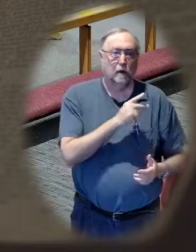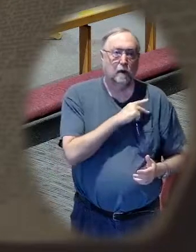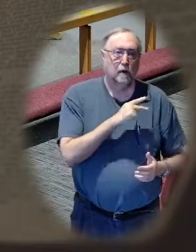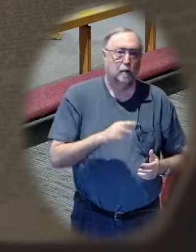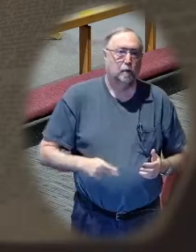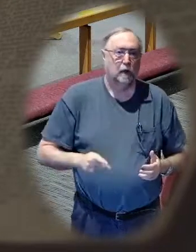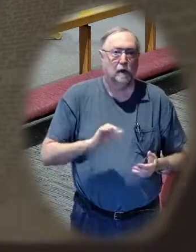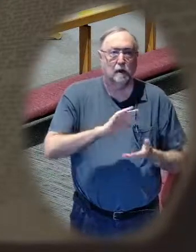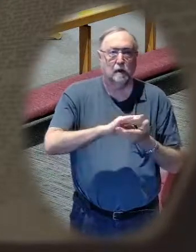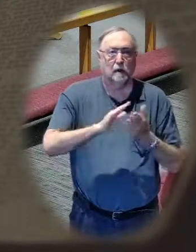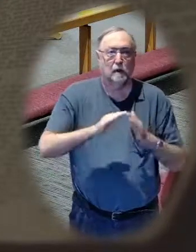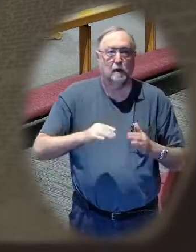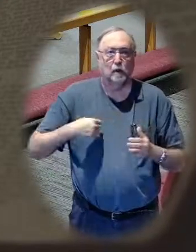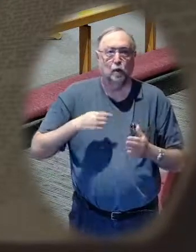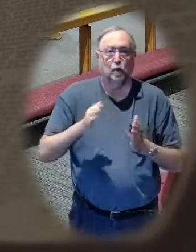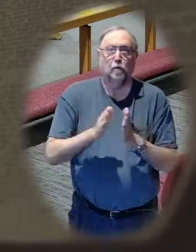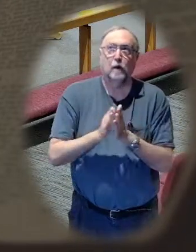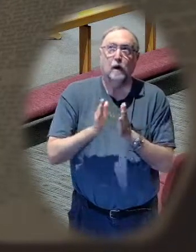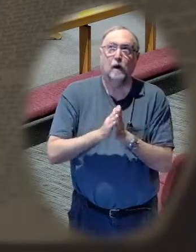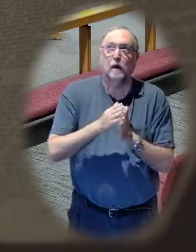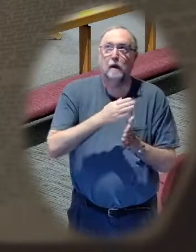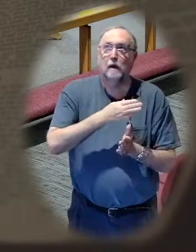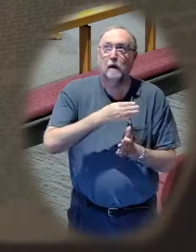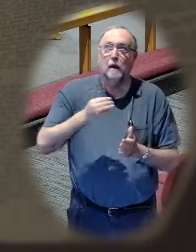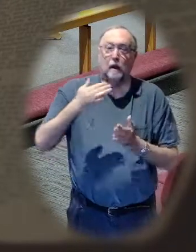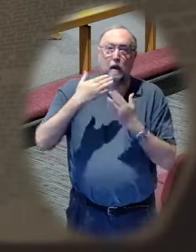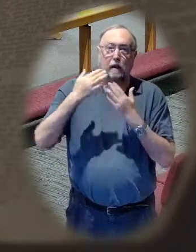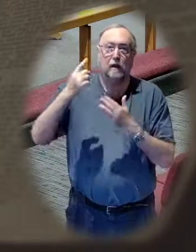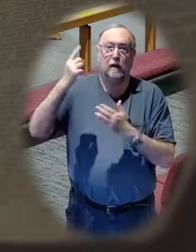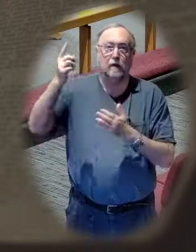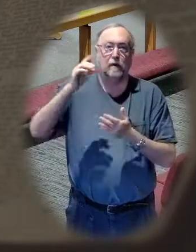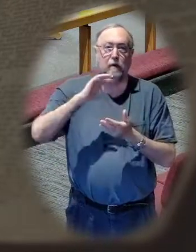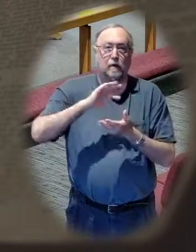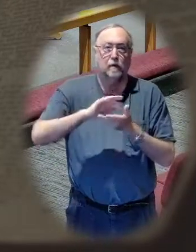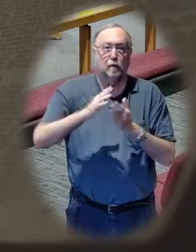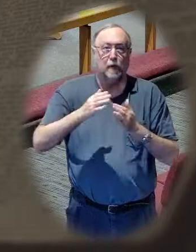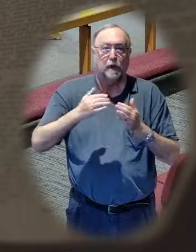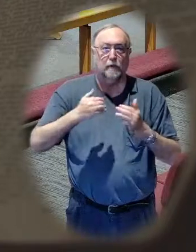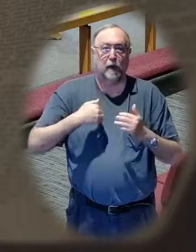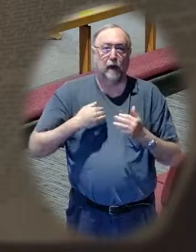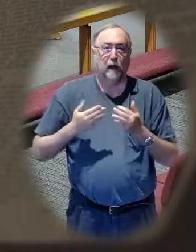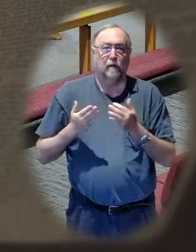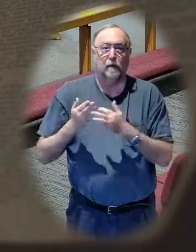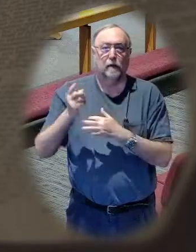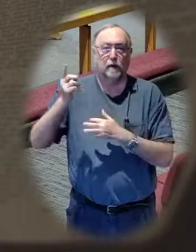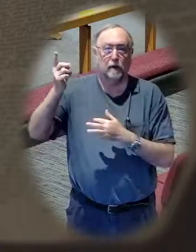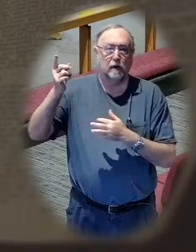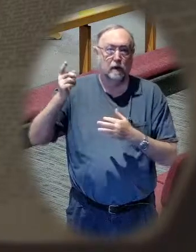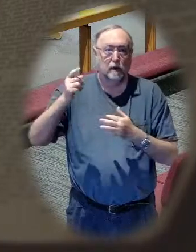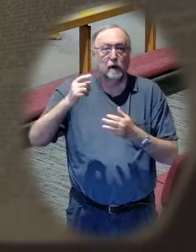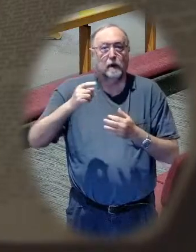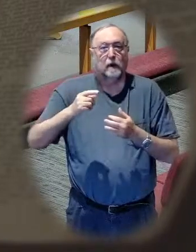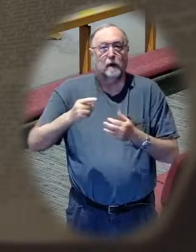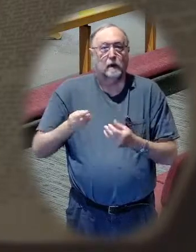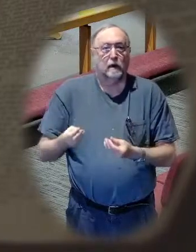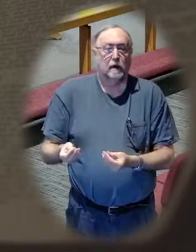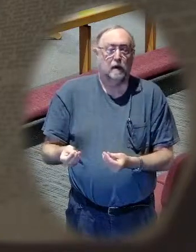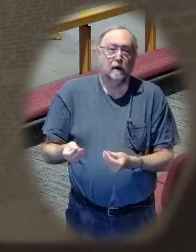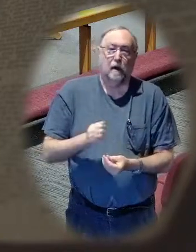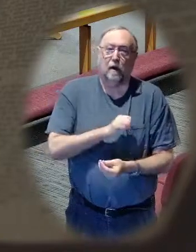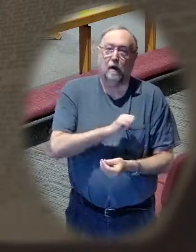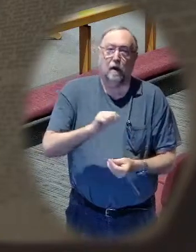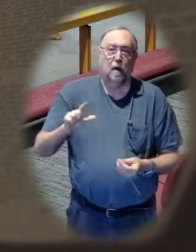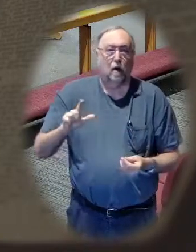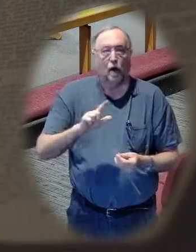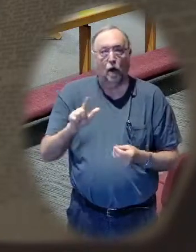Peace, we praise and thank You for the peace that we have in You. empower us and all of your missionary